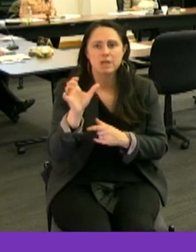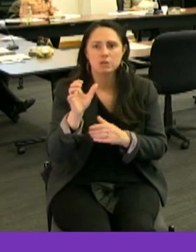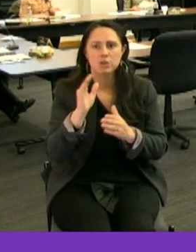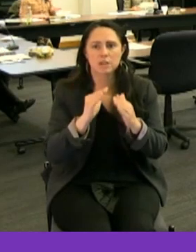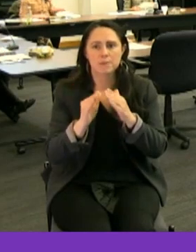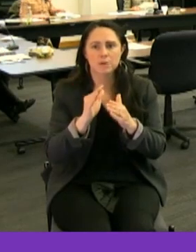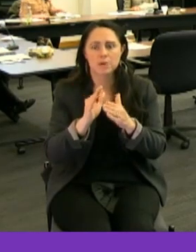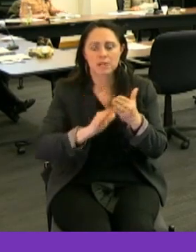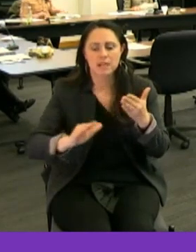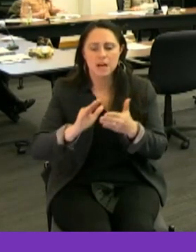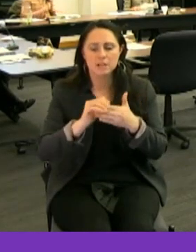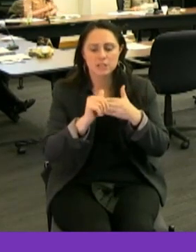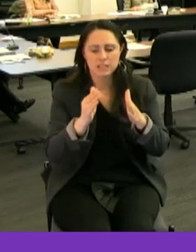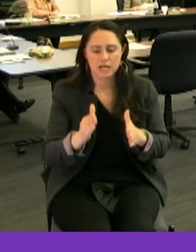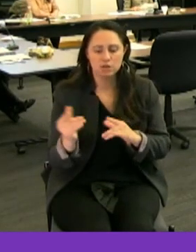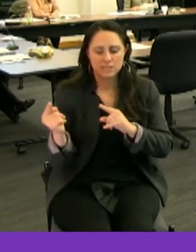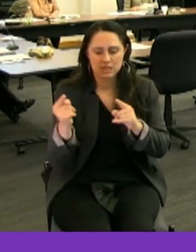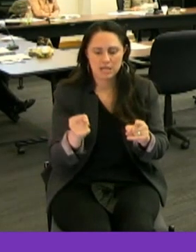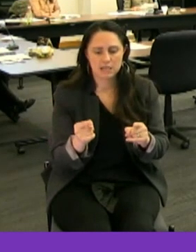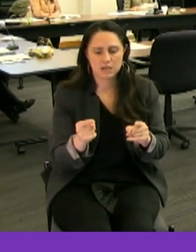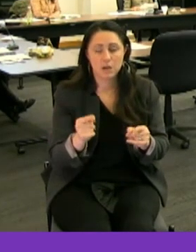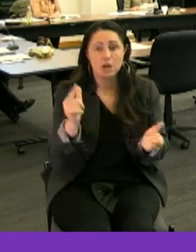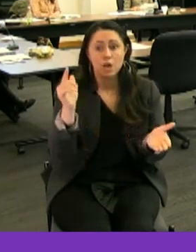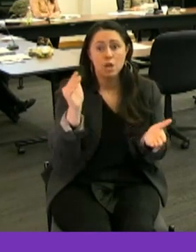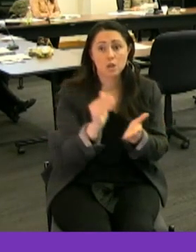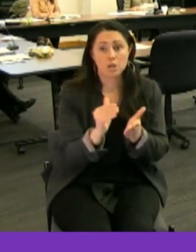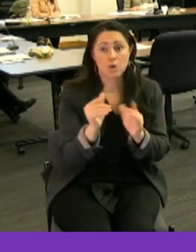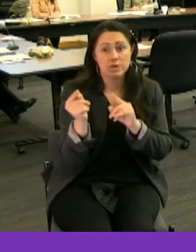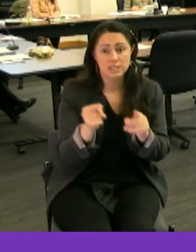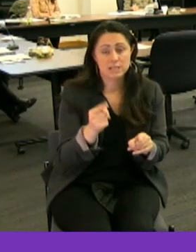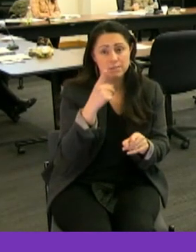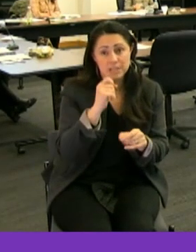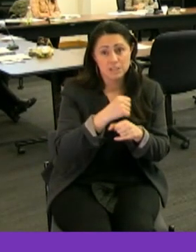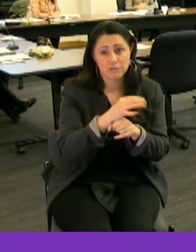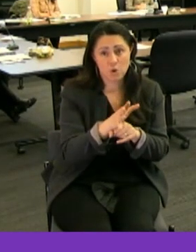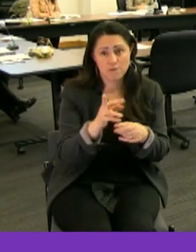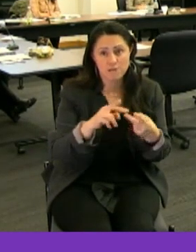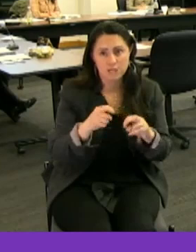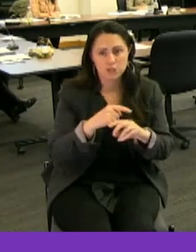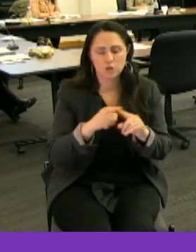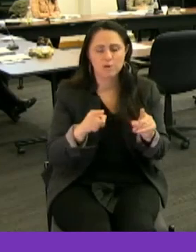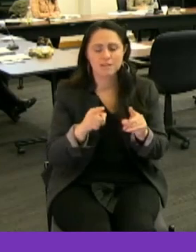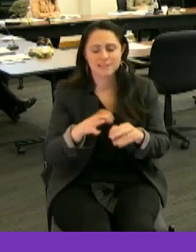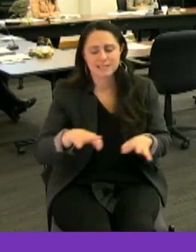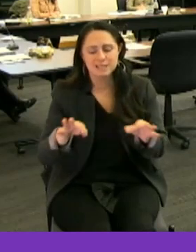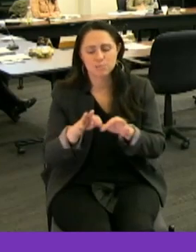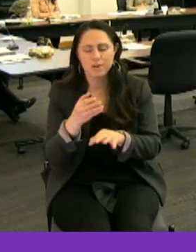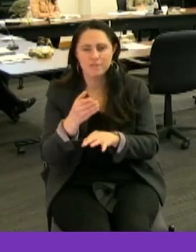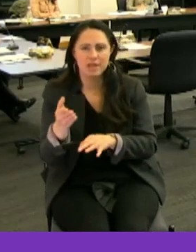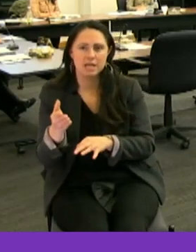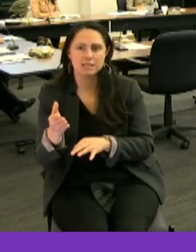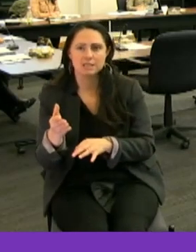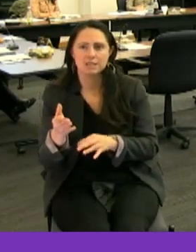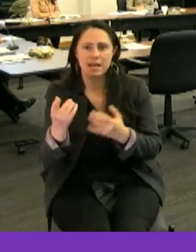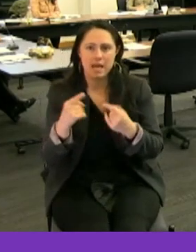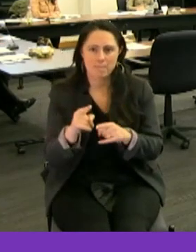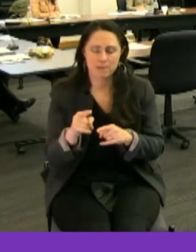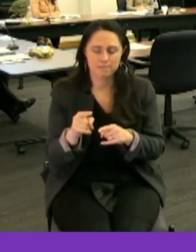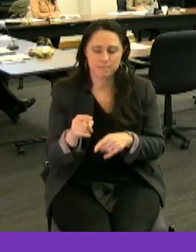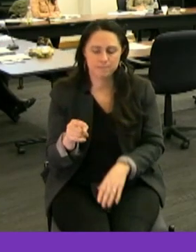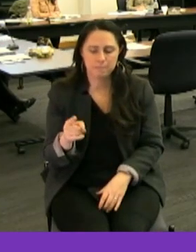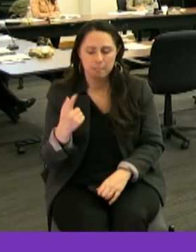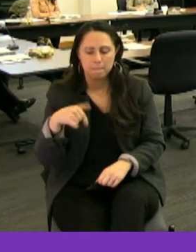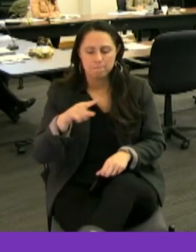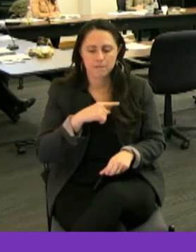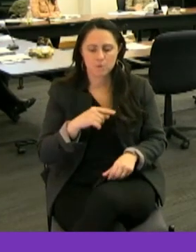community college leaders that attended it. Low attendance due to the COVID issue, but there were some key things that happened there.